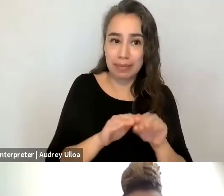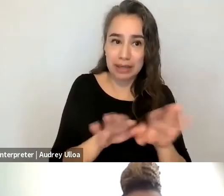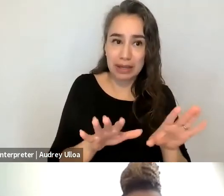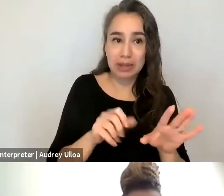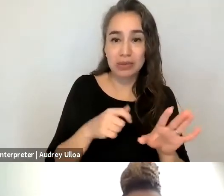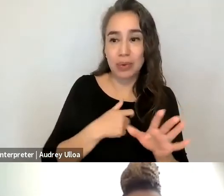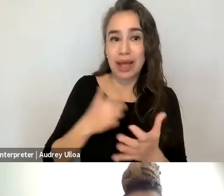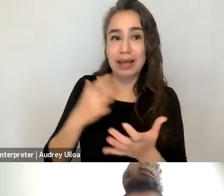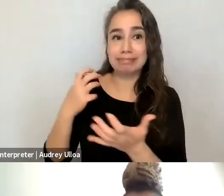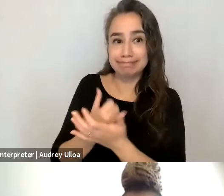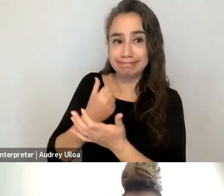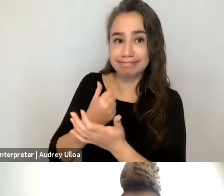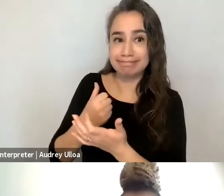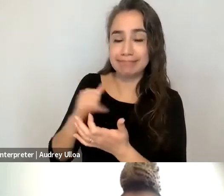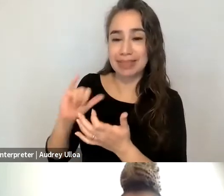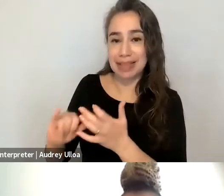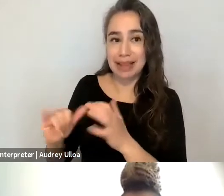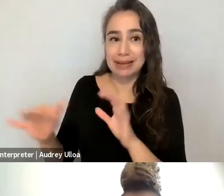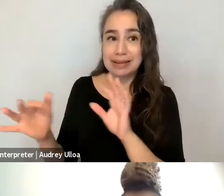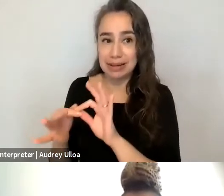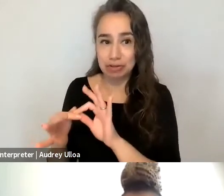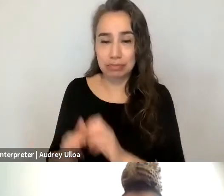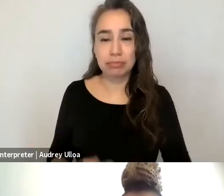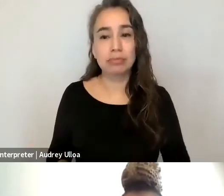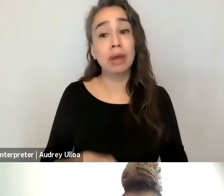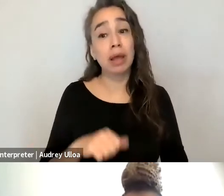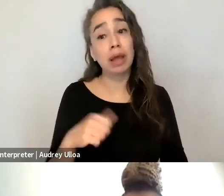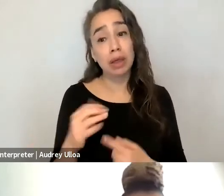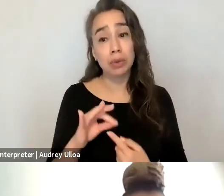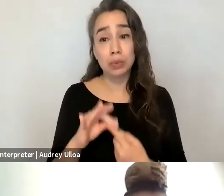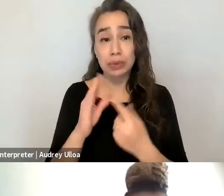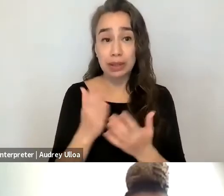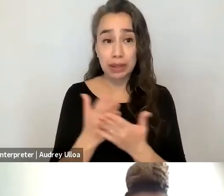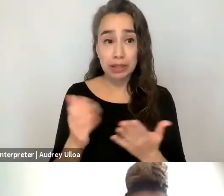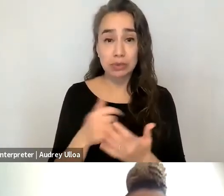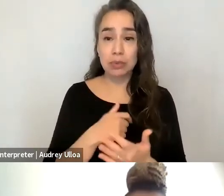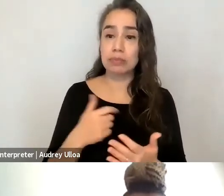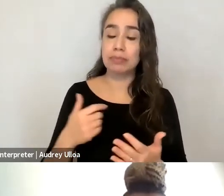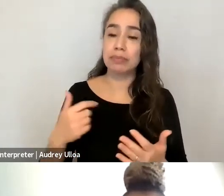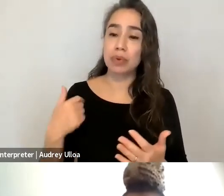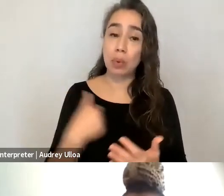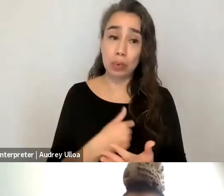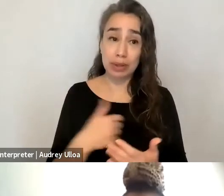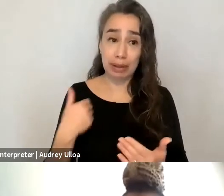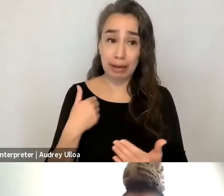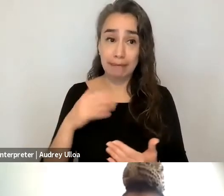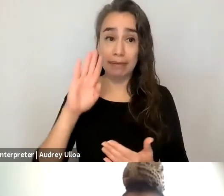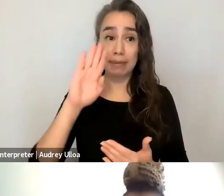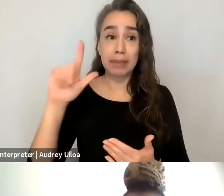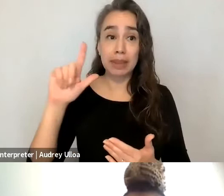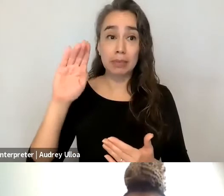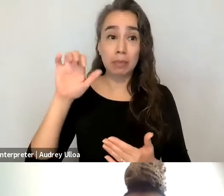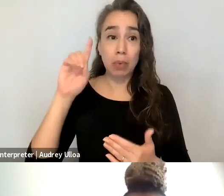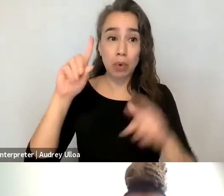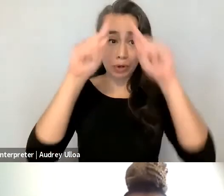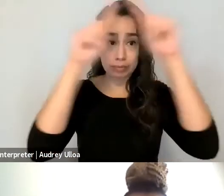use that. And some other unique things I did, we have a billboard, a marquee